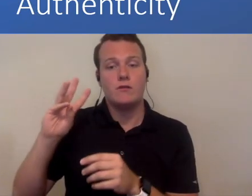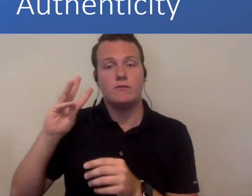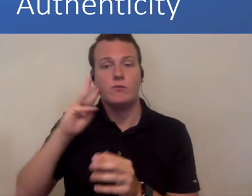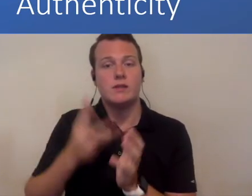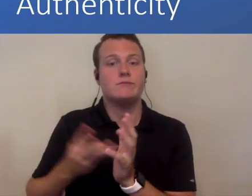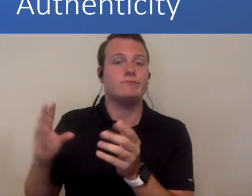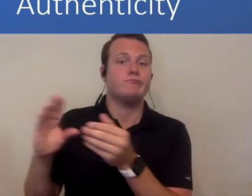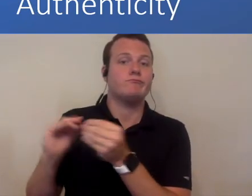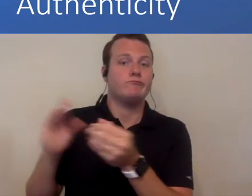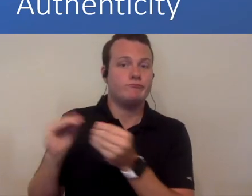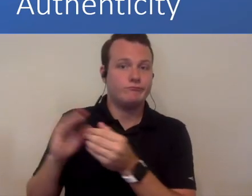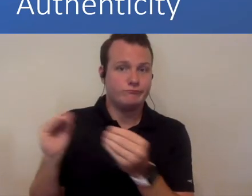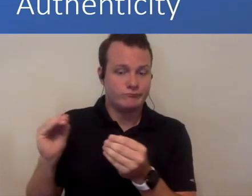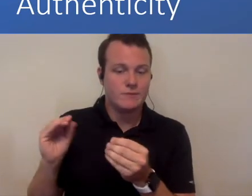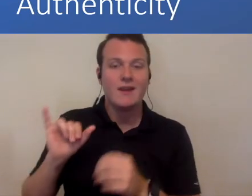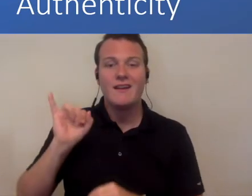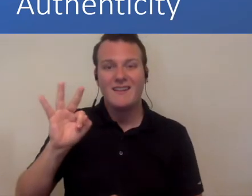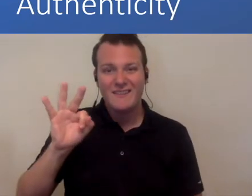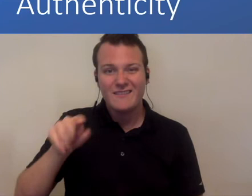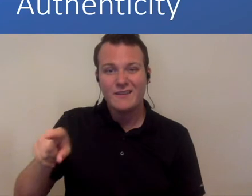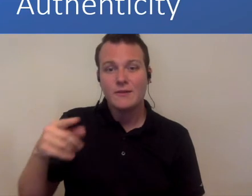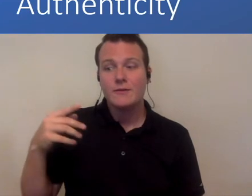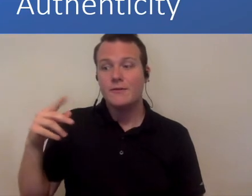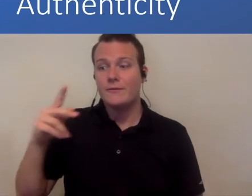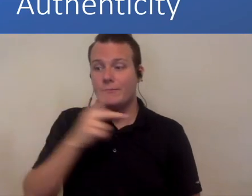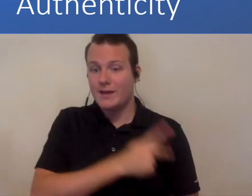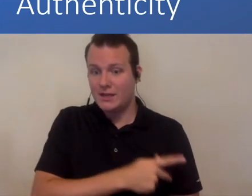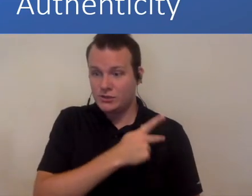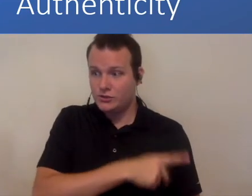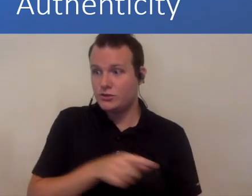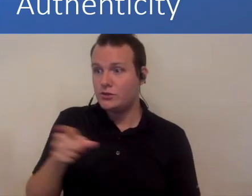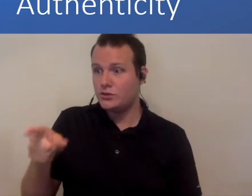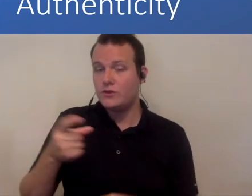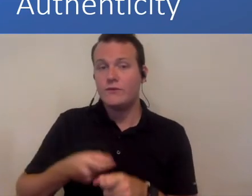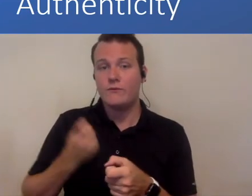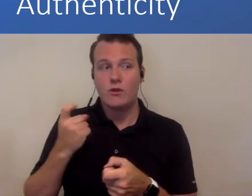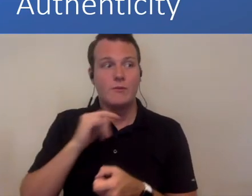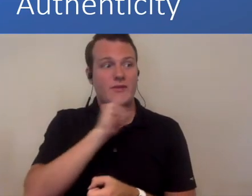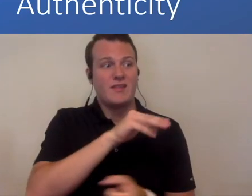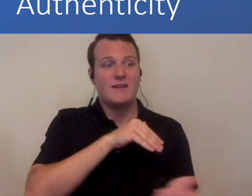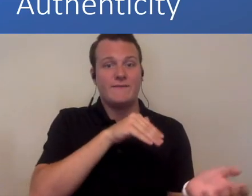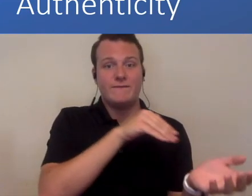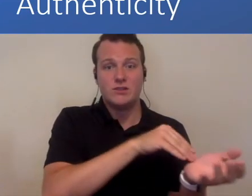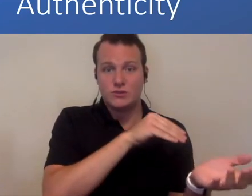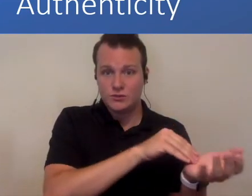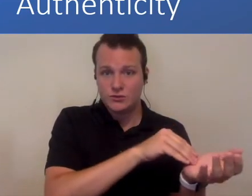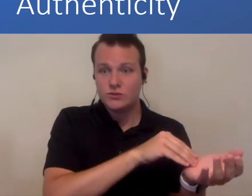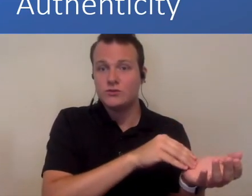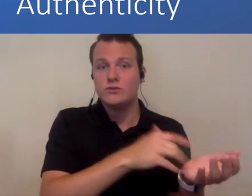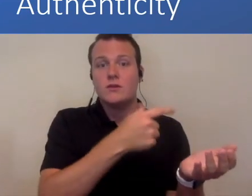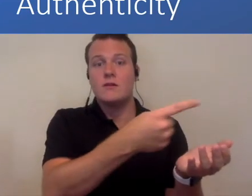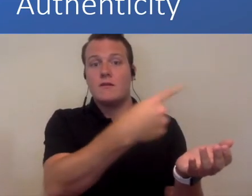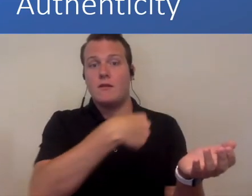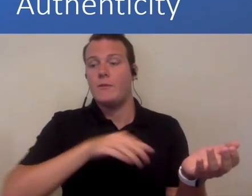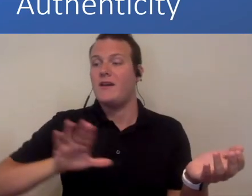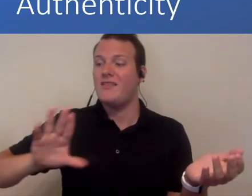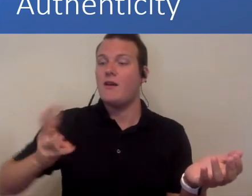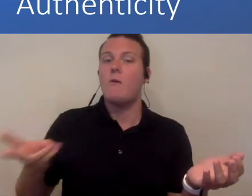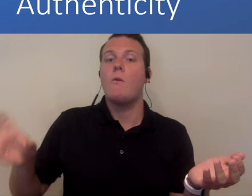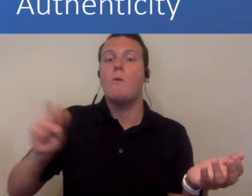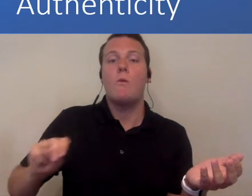that you've seen. And if you have patients that are from those physicians that you're visiting, bring